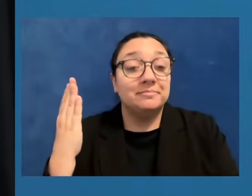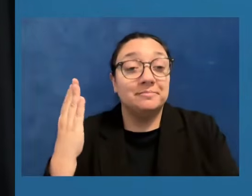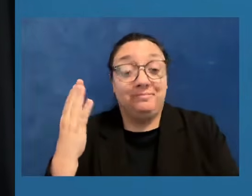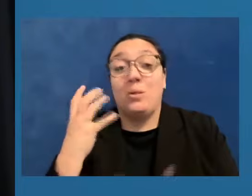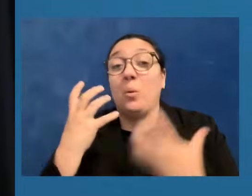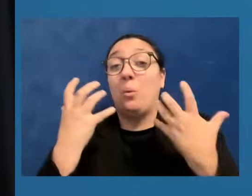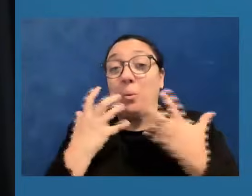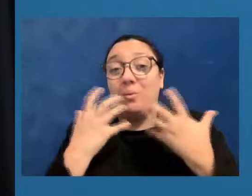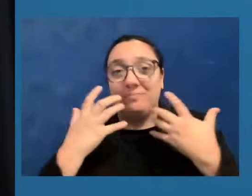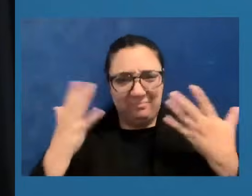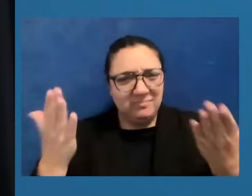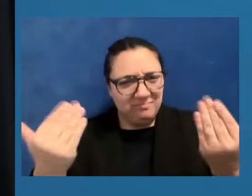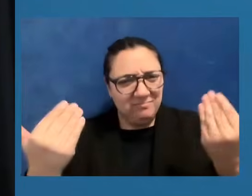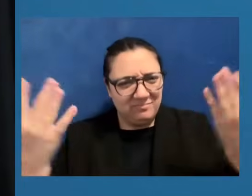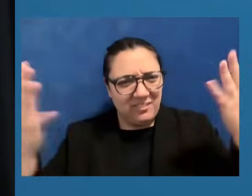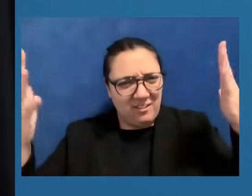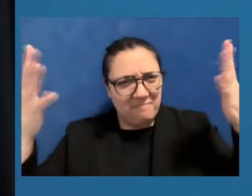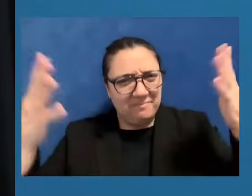for that.